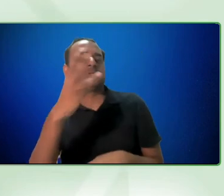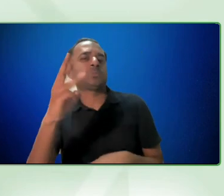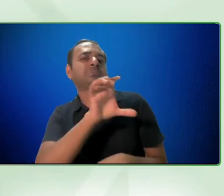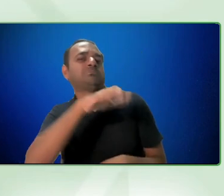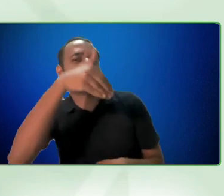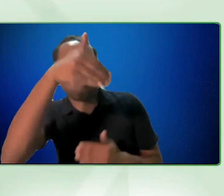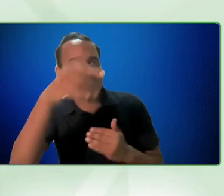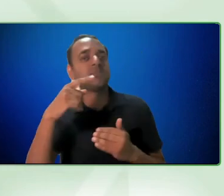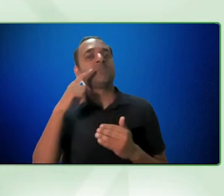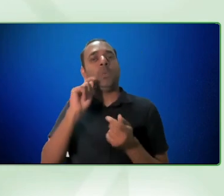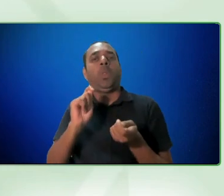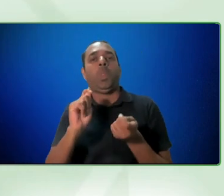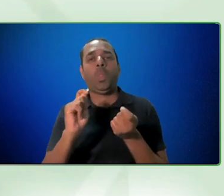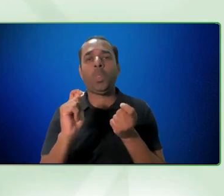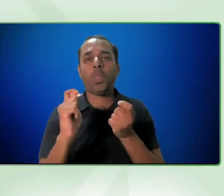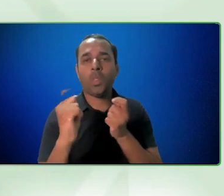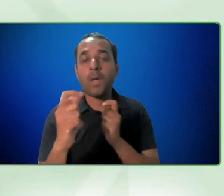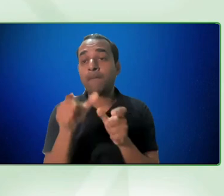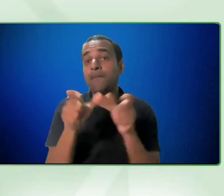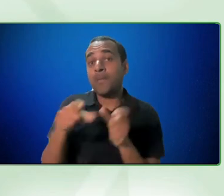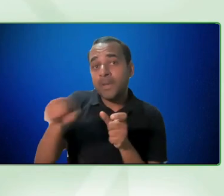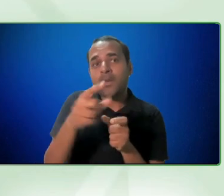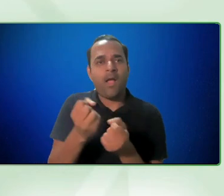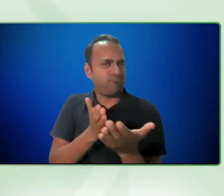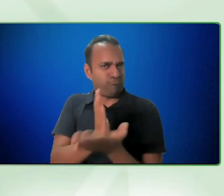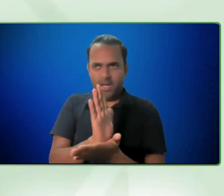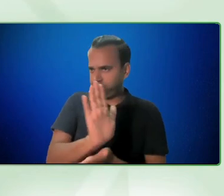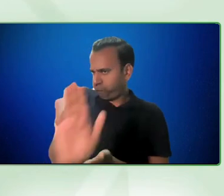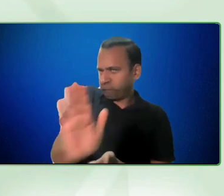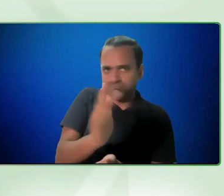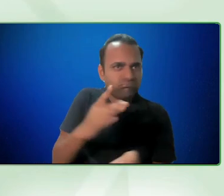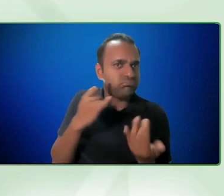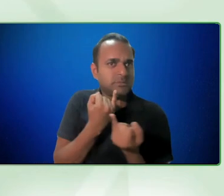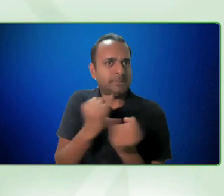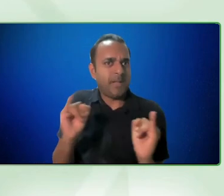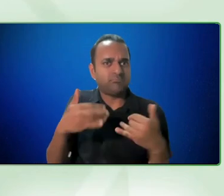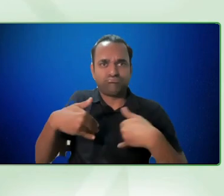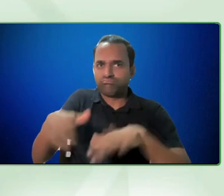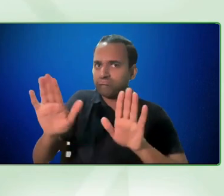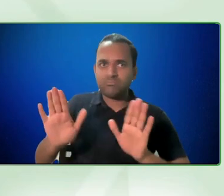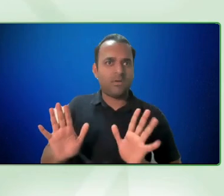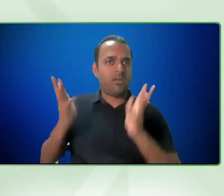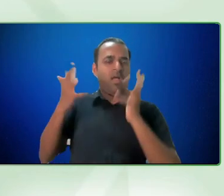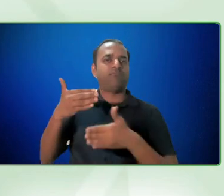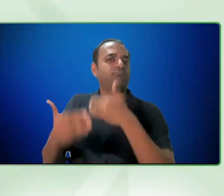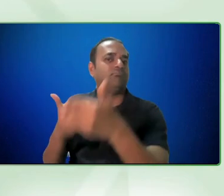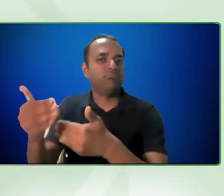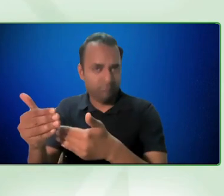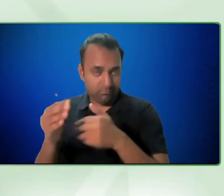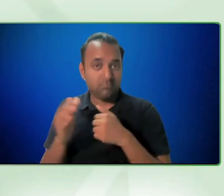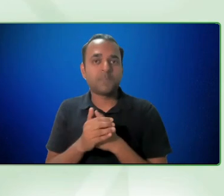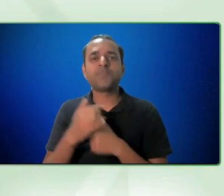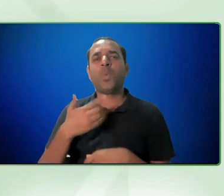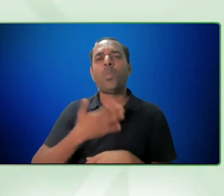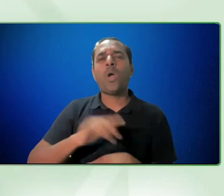use this app? Well, I'm not a techie, so I'll describe it in my way. It's a little bit like a customer being able to choose